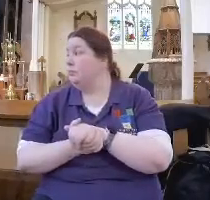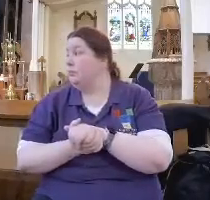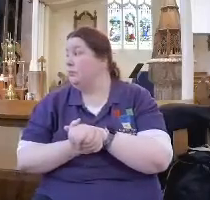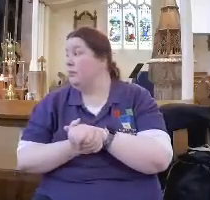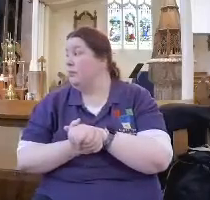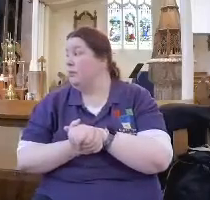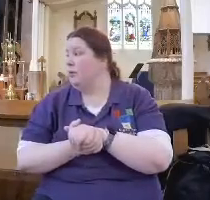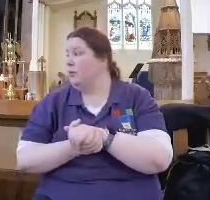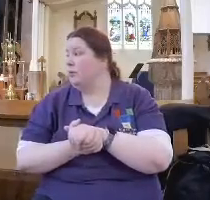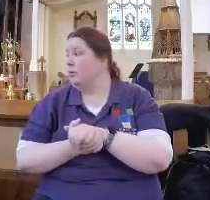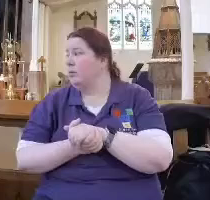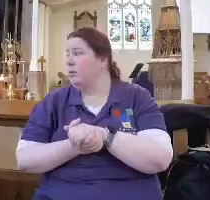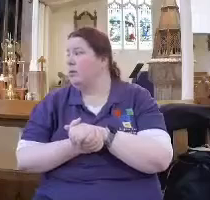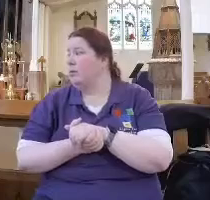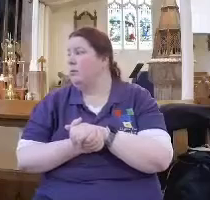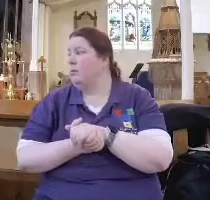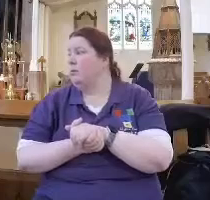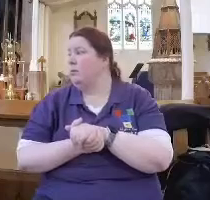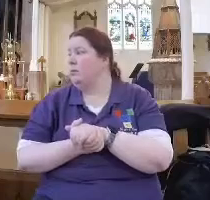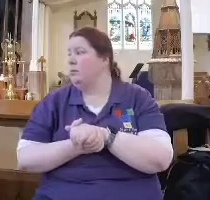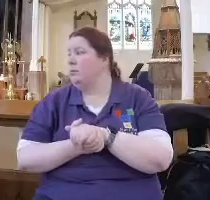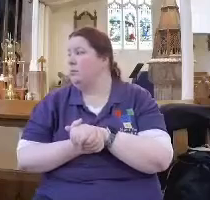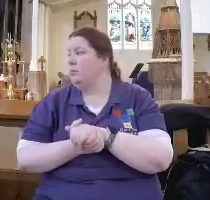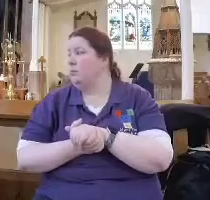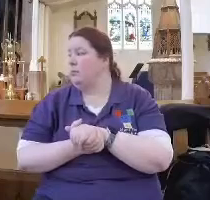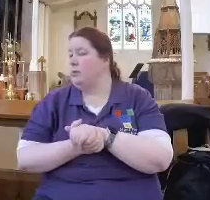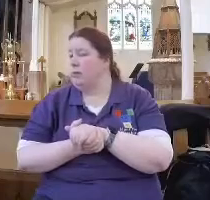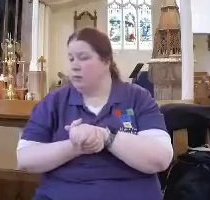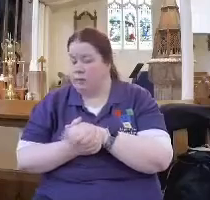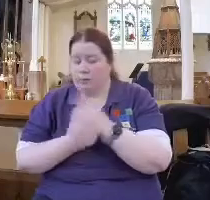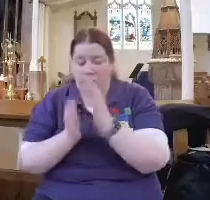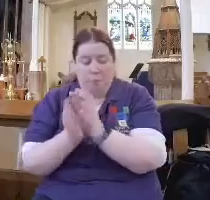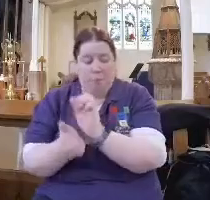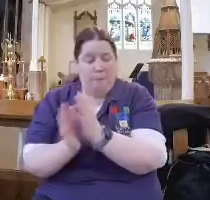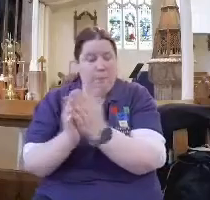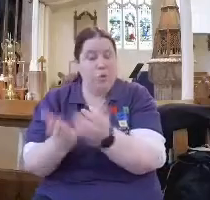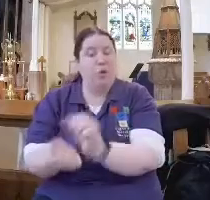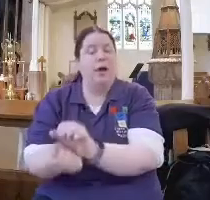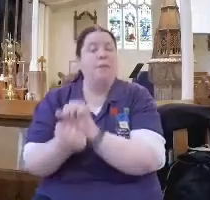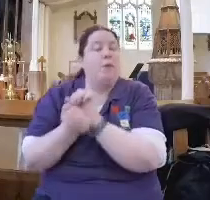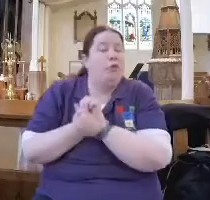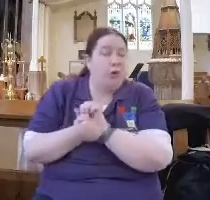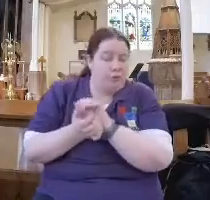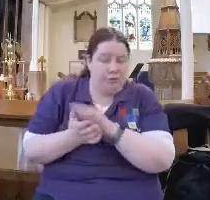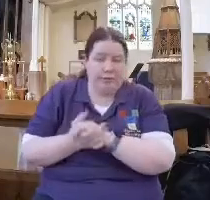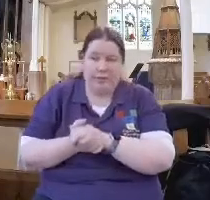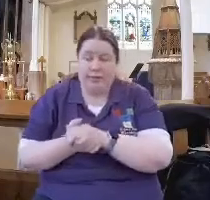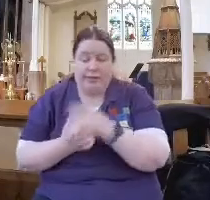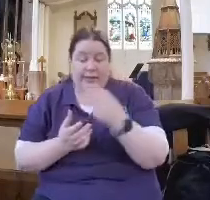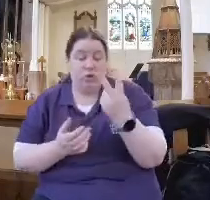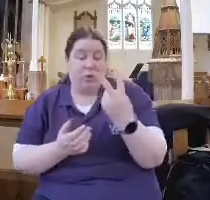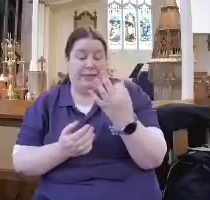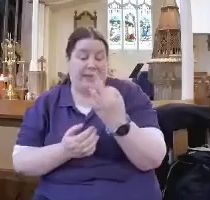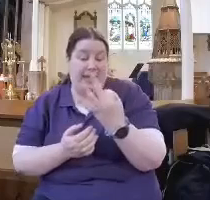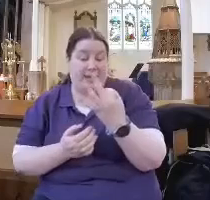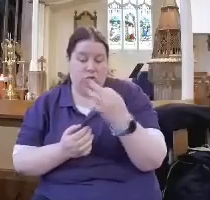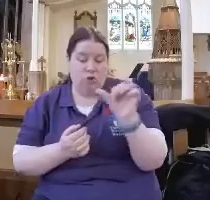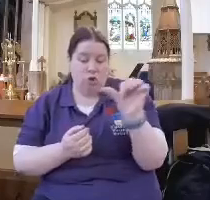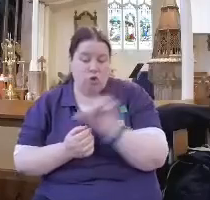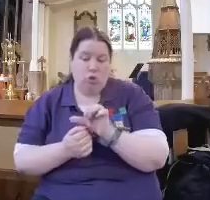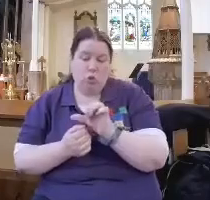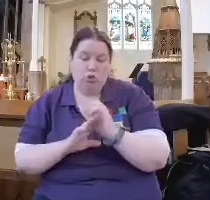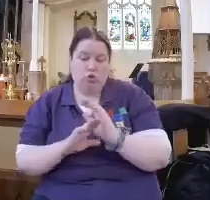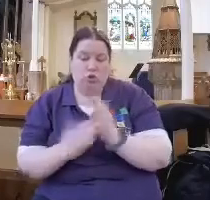from the vestry, if truth be known. I borrowed, not nicked, borrowed. Has 28 short services